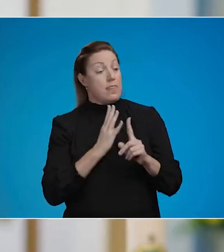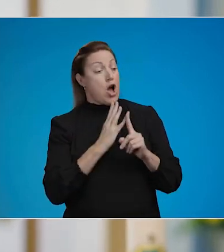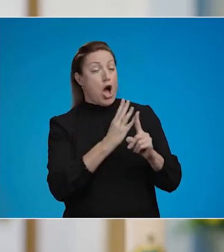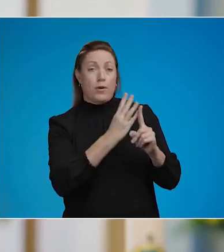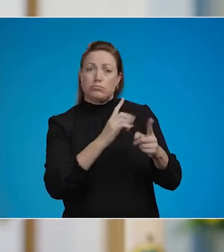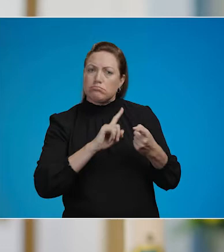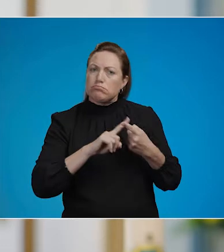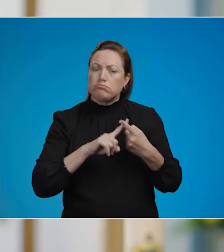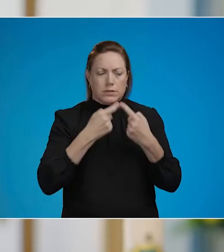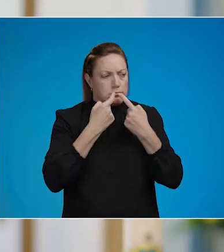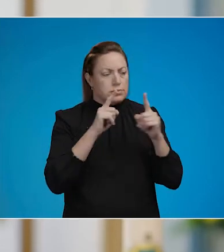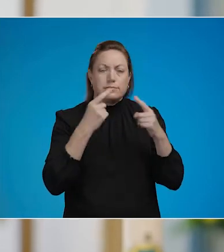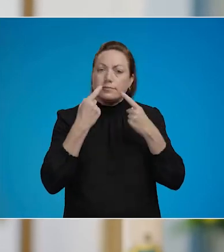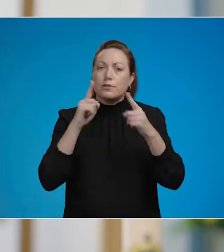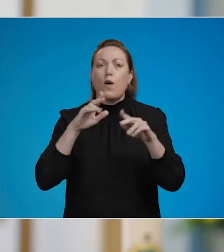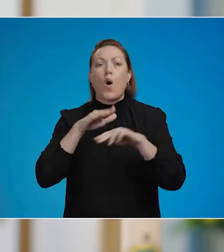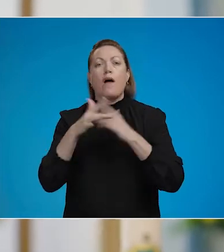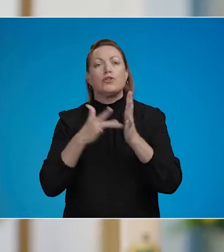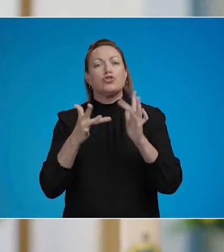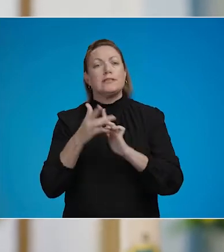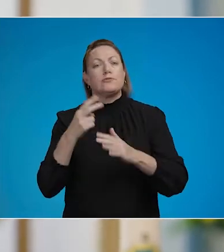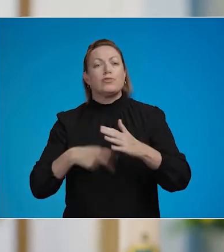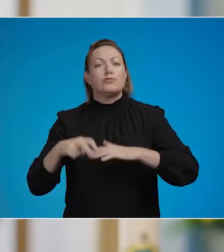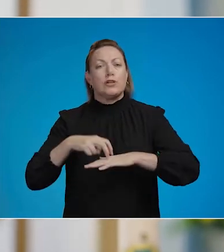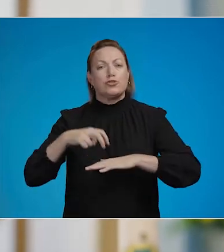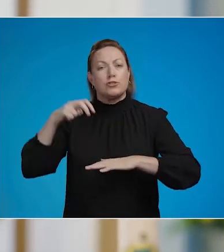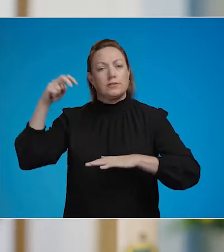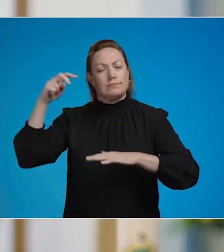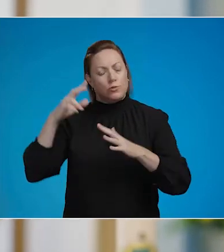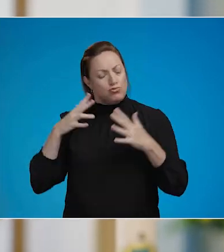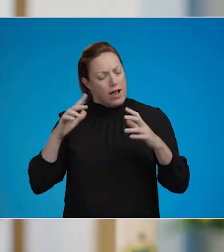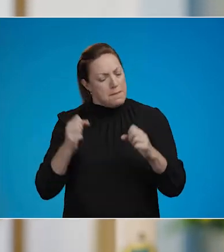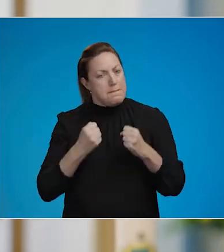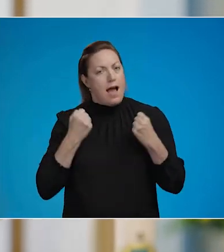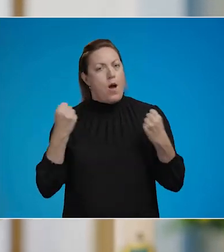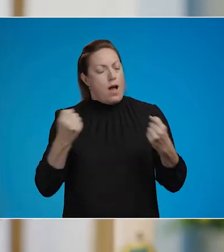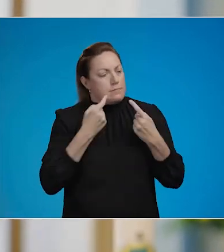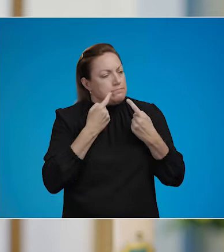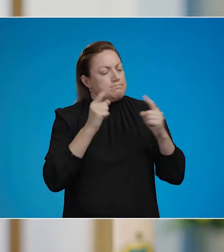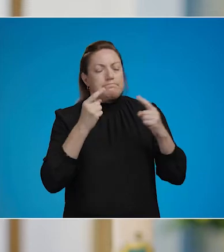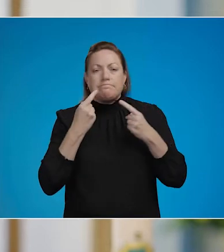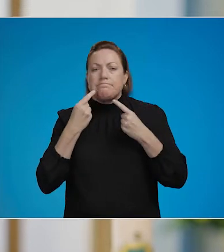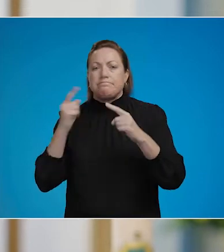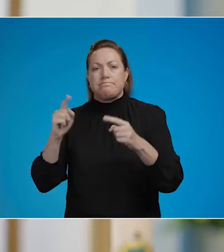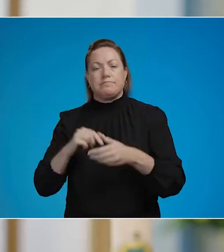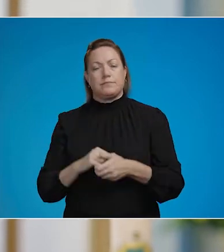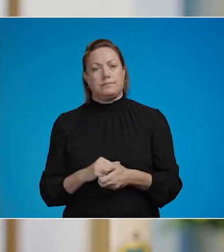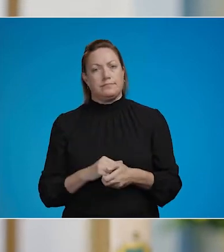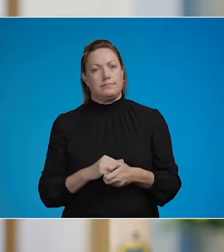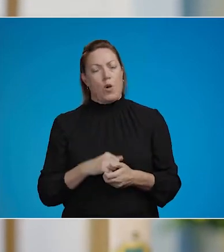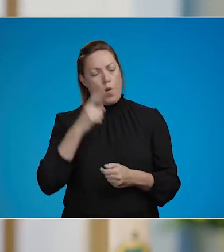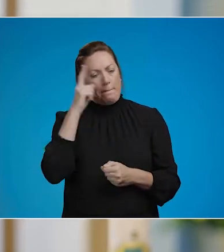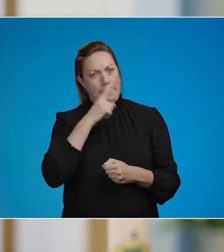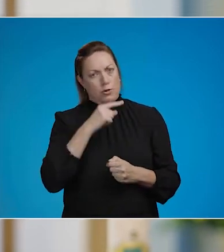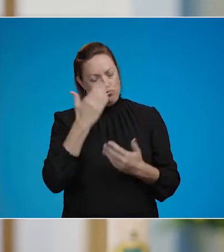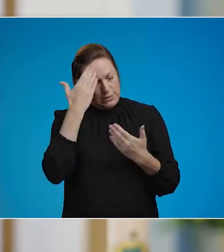continued to testify to the resurrection of Lord Jesus with great power. And they were all given great respect.